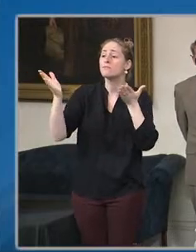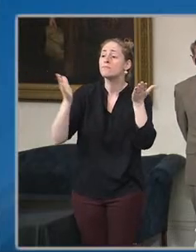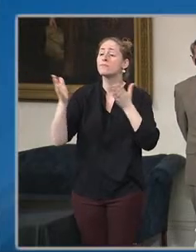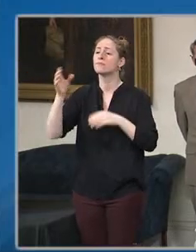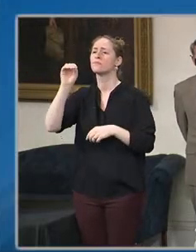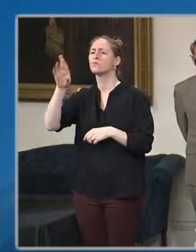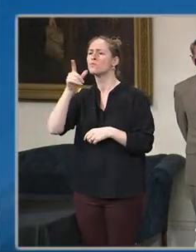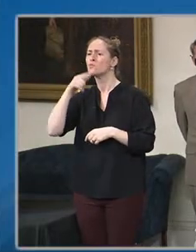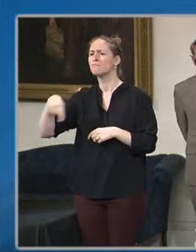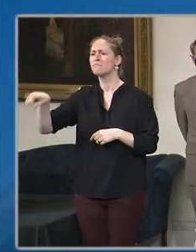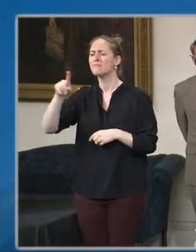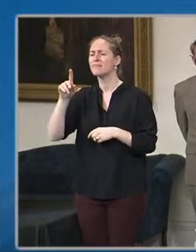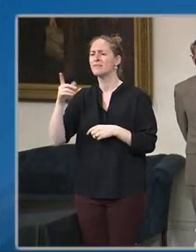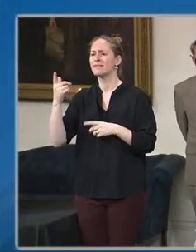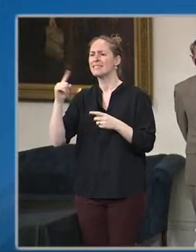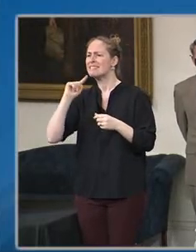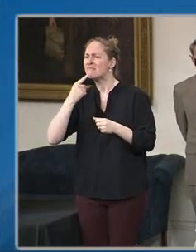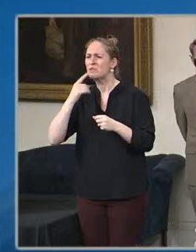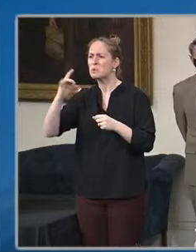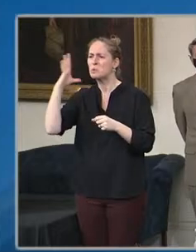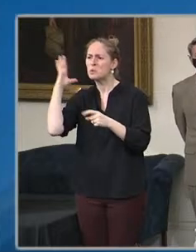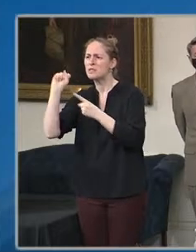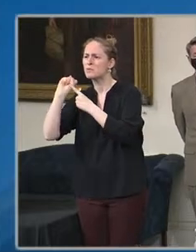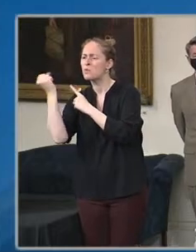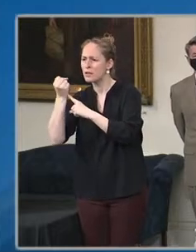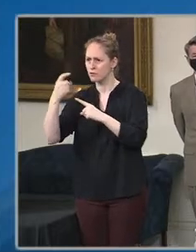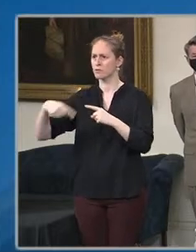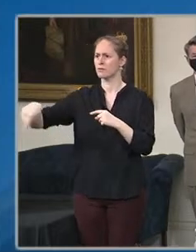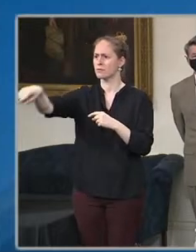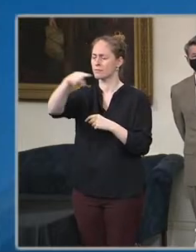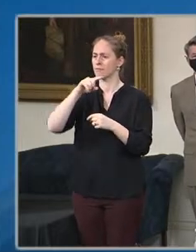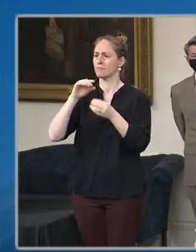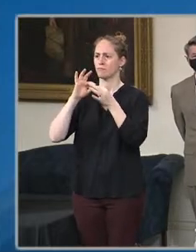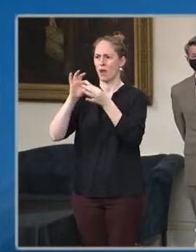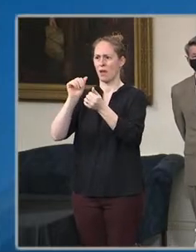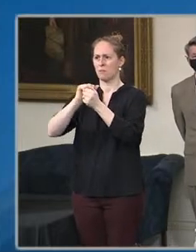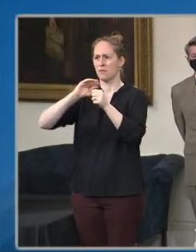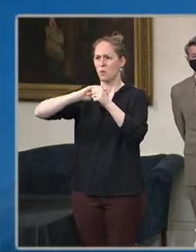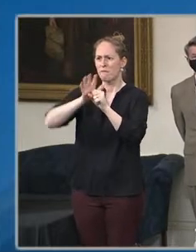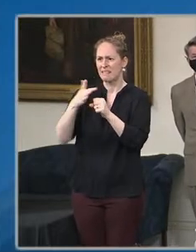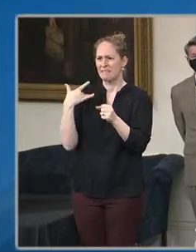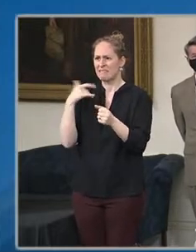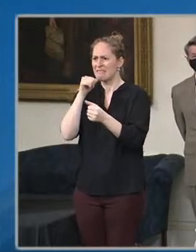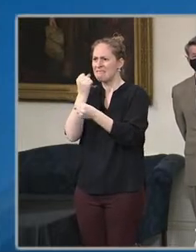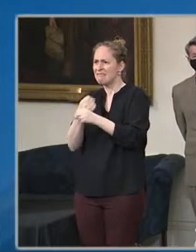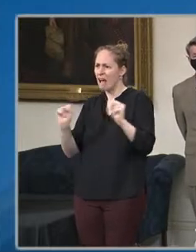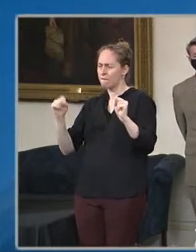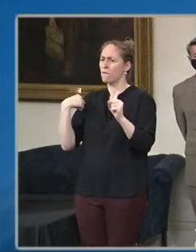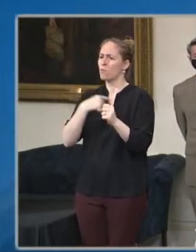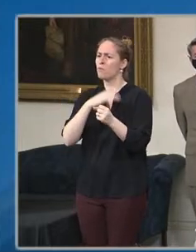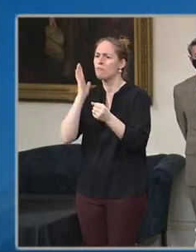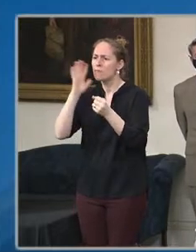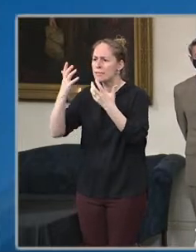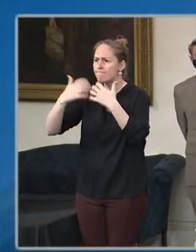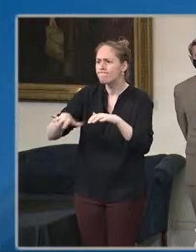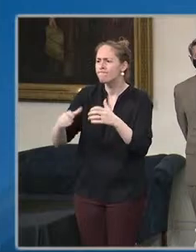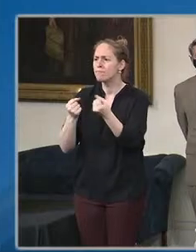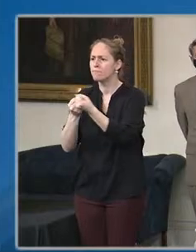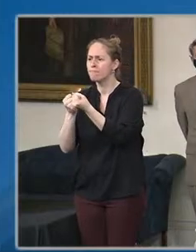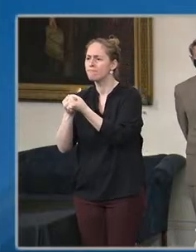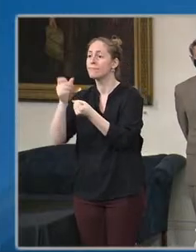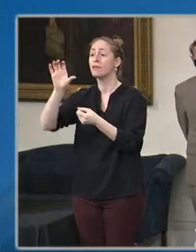new COVID-19 Safe Futures Collaborative that connects crime victims to